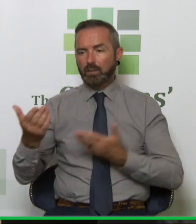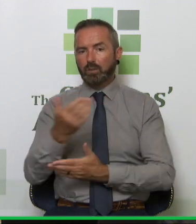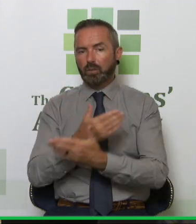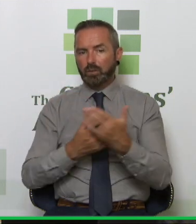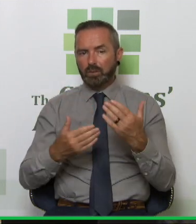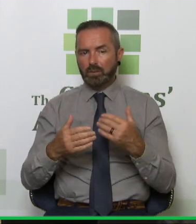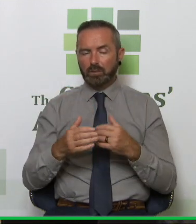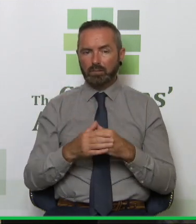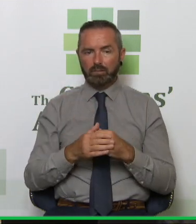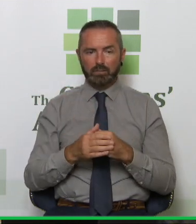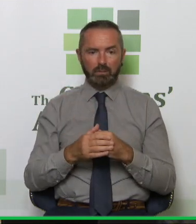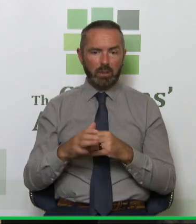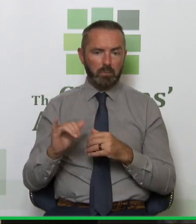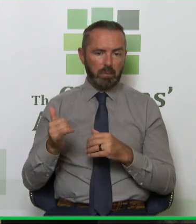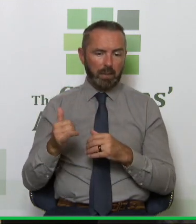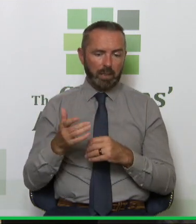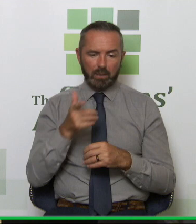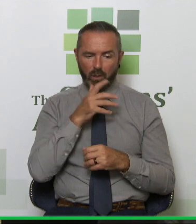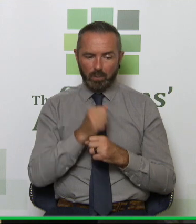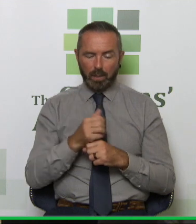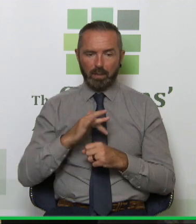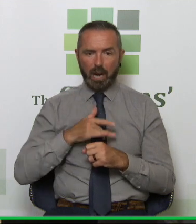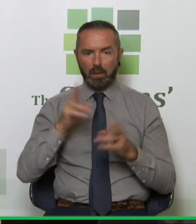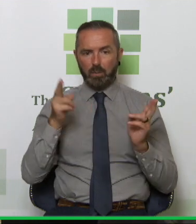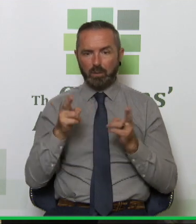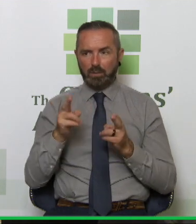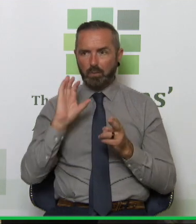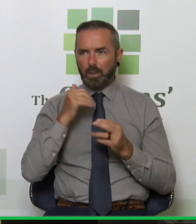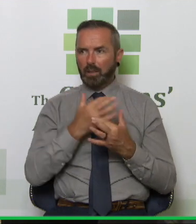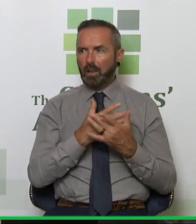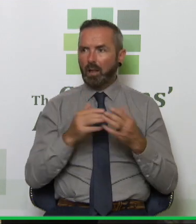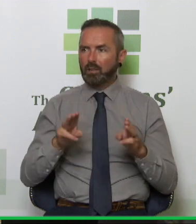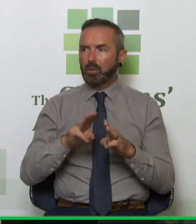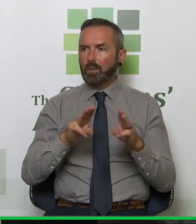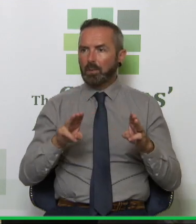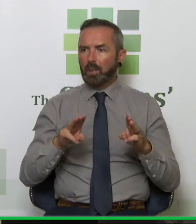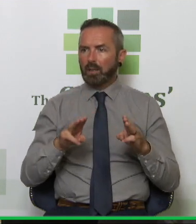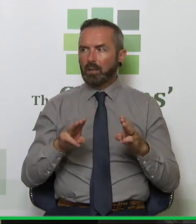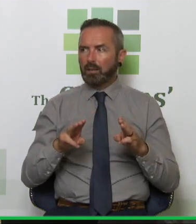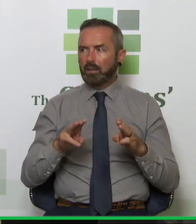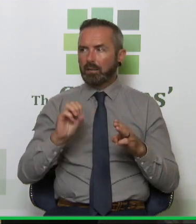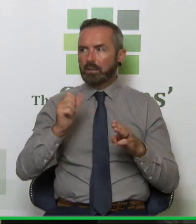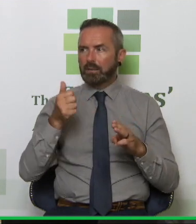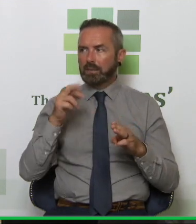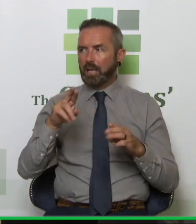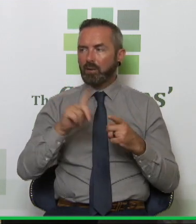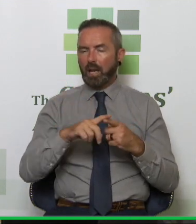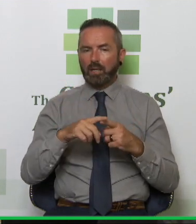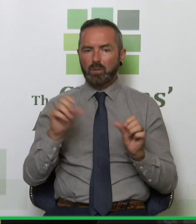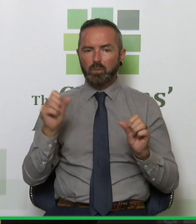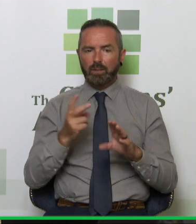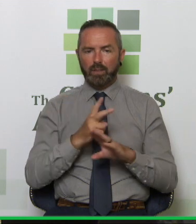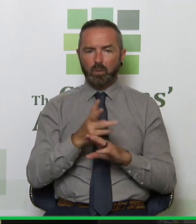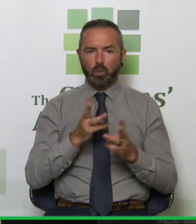reduction advice, for example, or because a lot of people for whom SARE and brief interventions work really well are